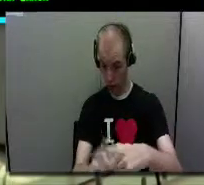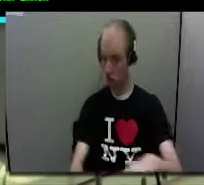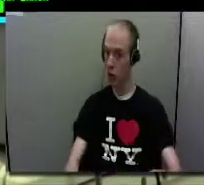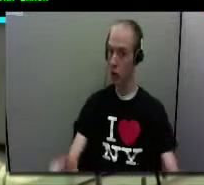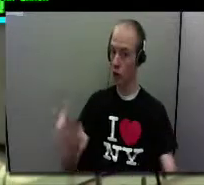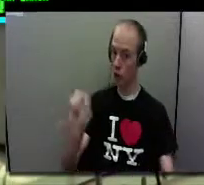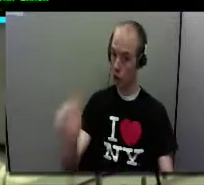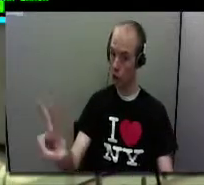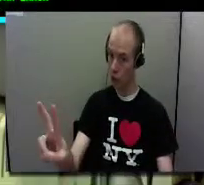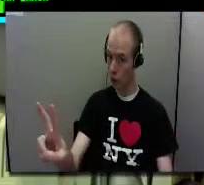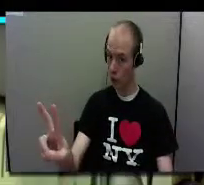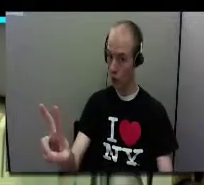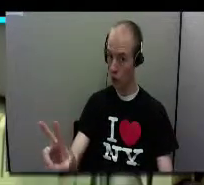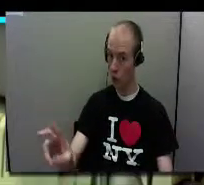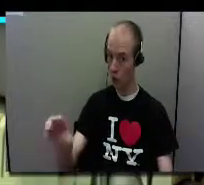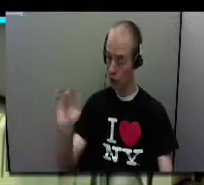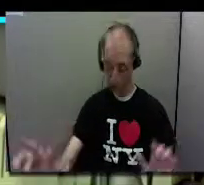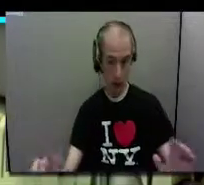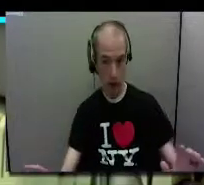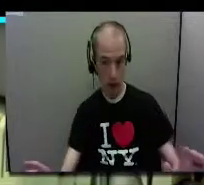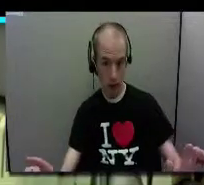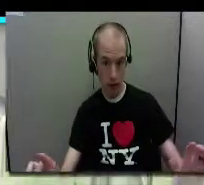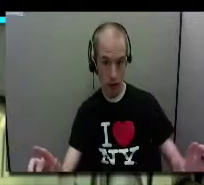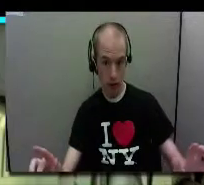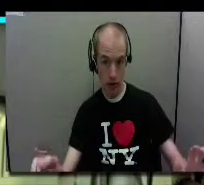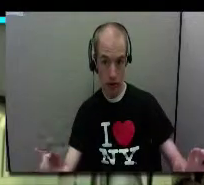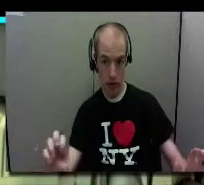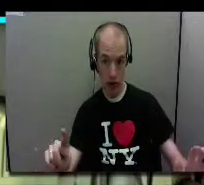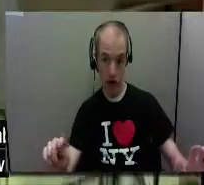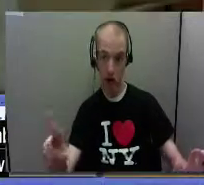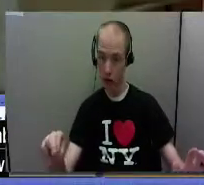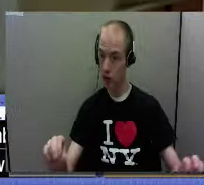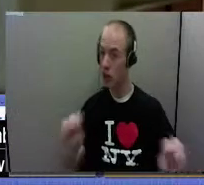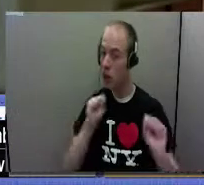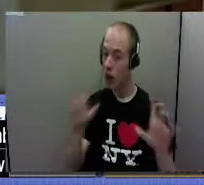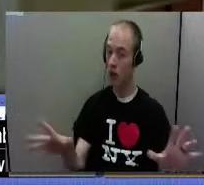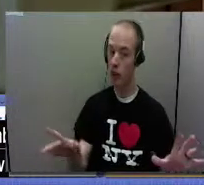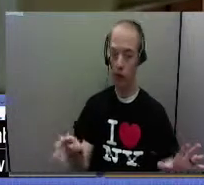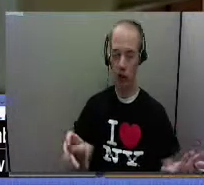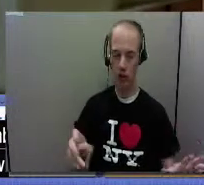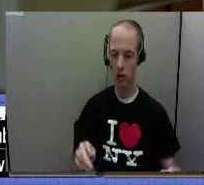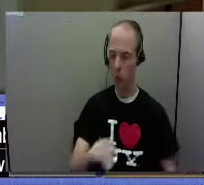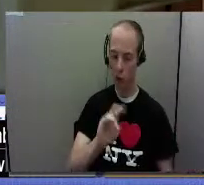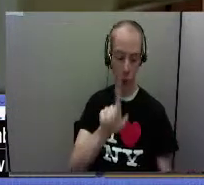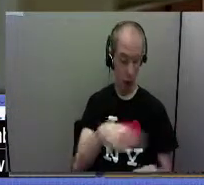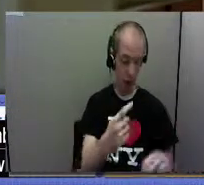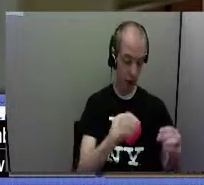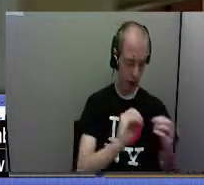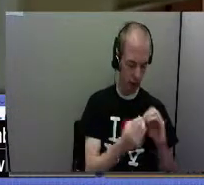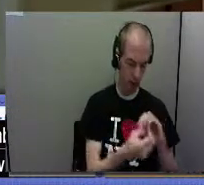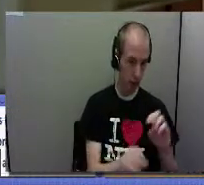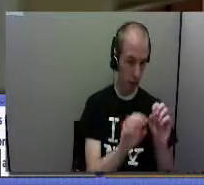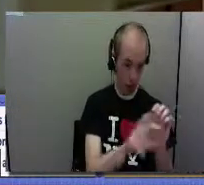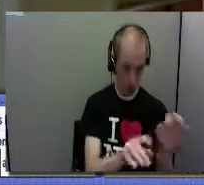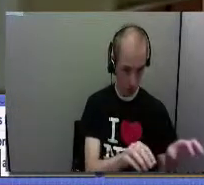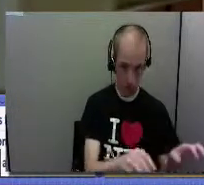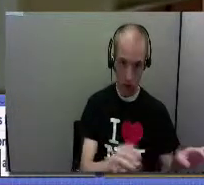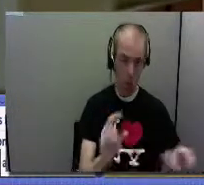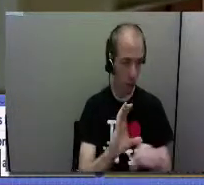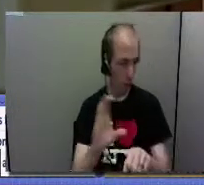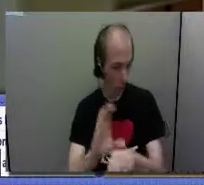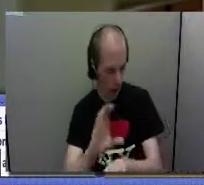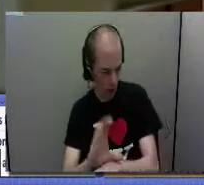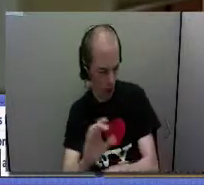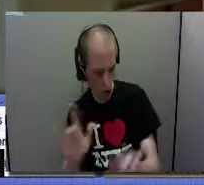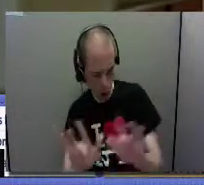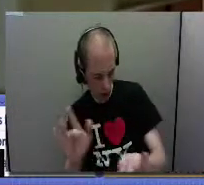plus 2. Return. I don't see anything. When you just type numbers out, the computer doesn't know what you want it to do. It